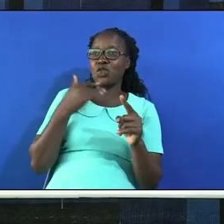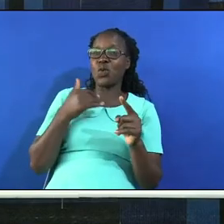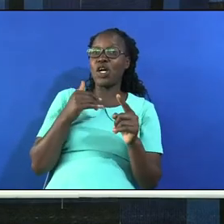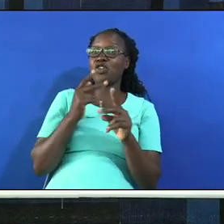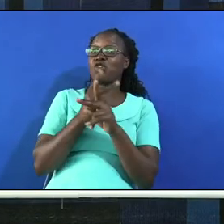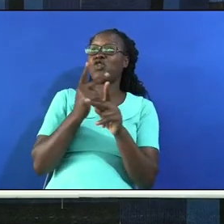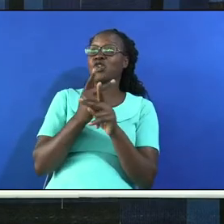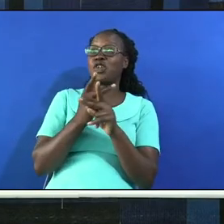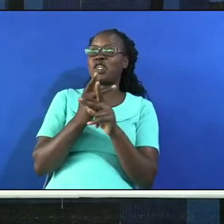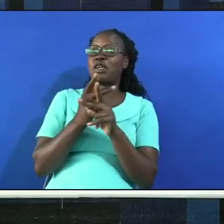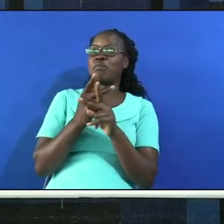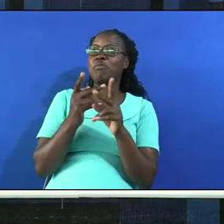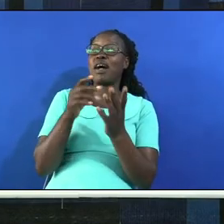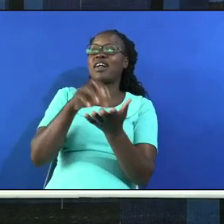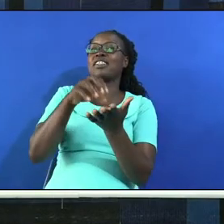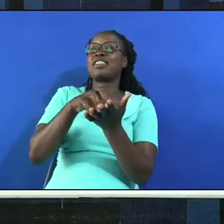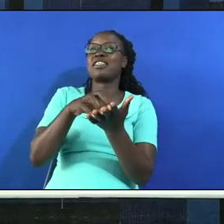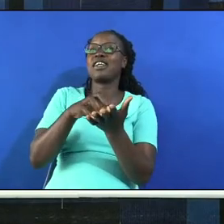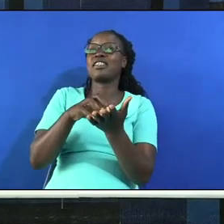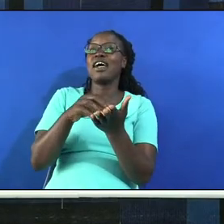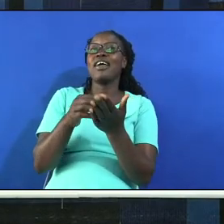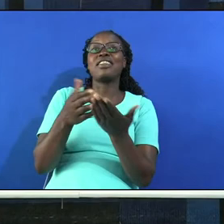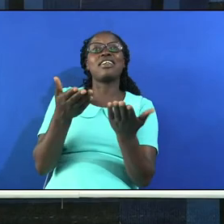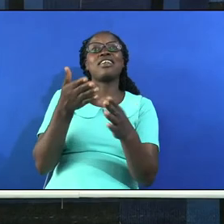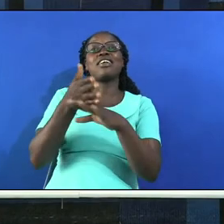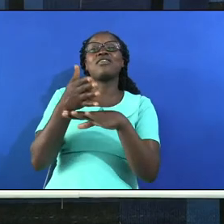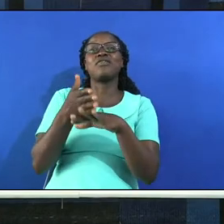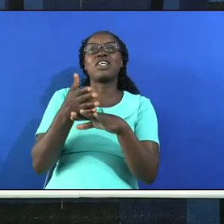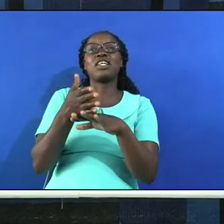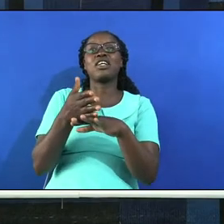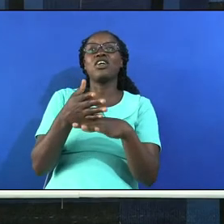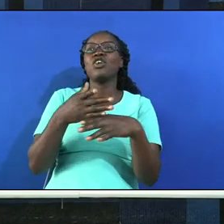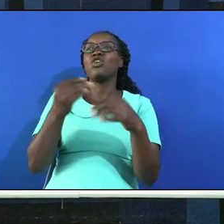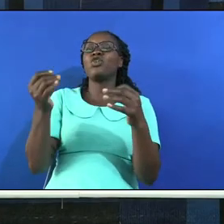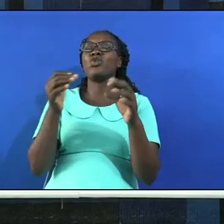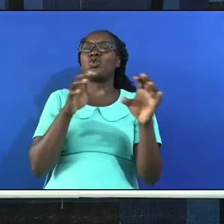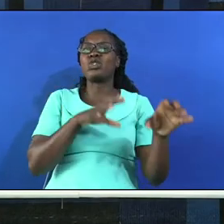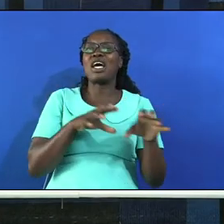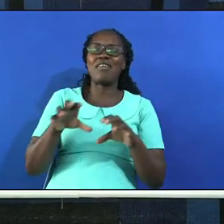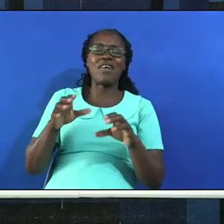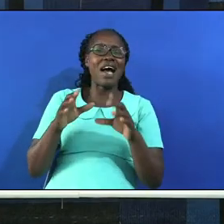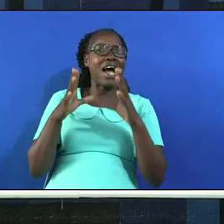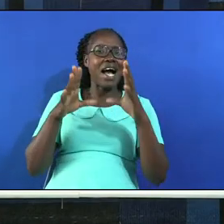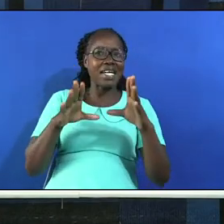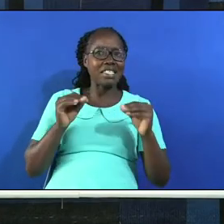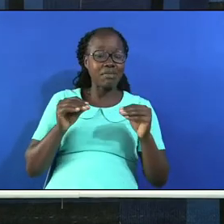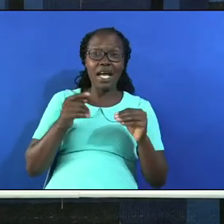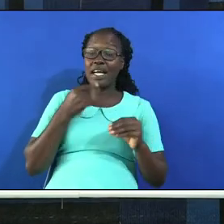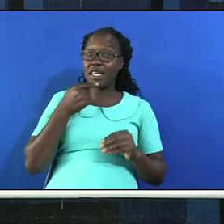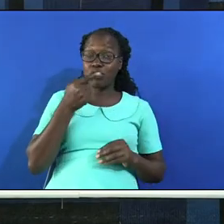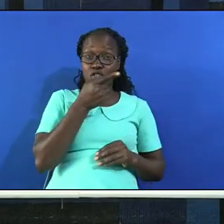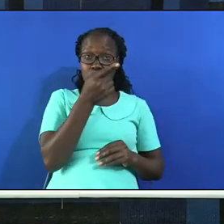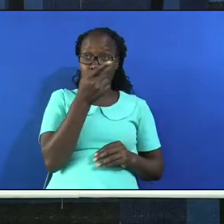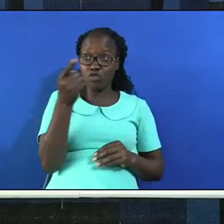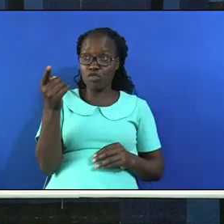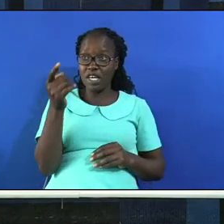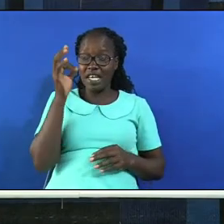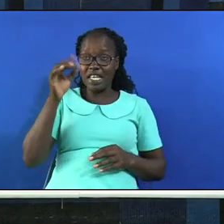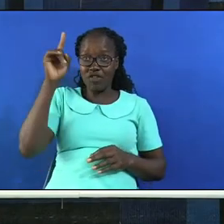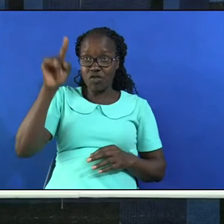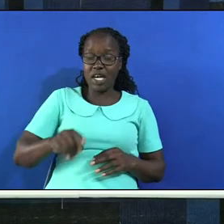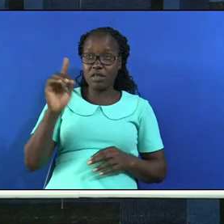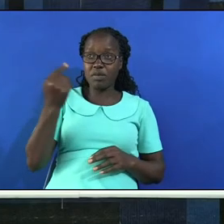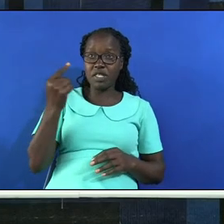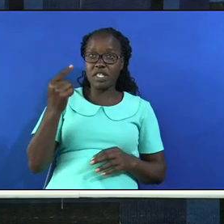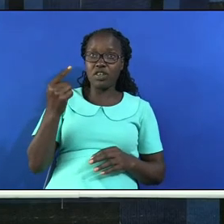to maintain status that I'm not single, you go through the suffering. I came to tell you that if you can't